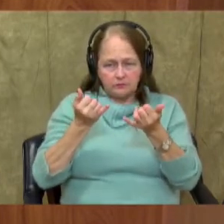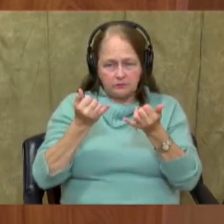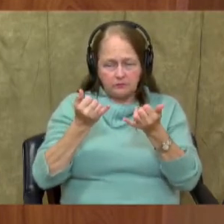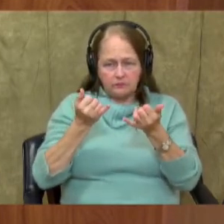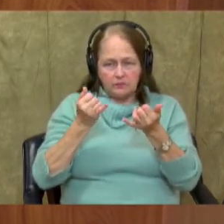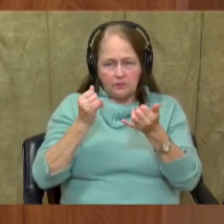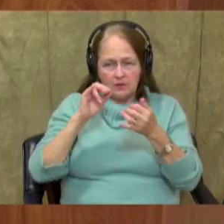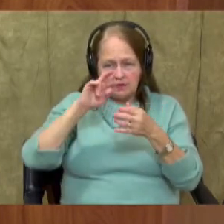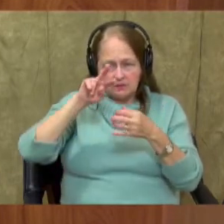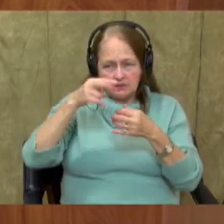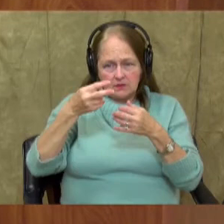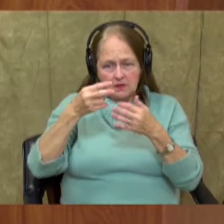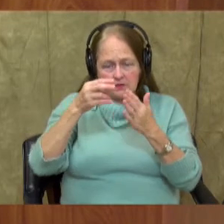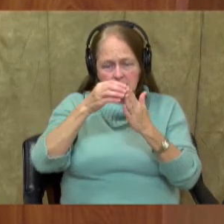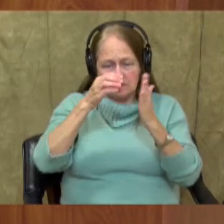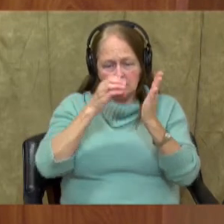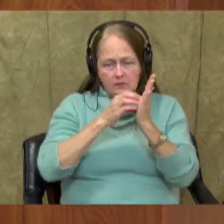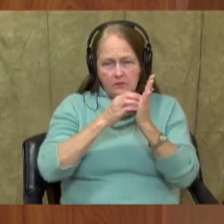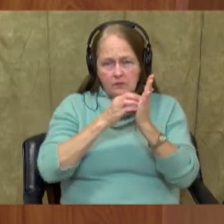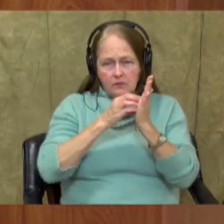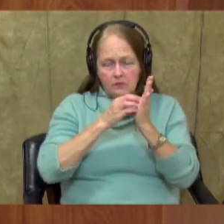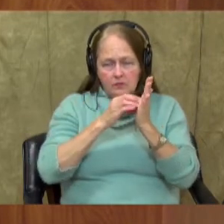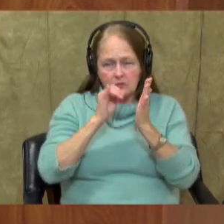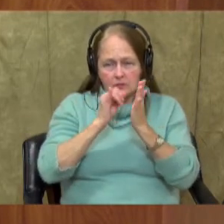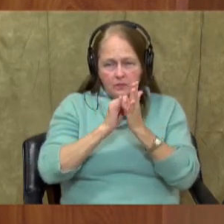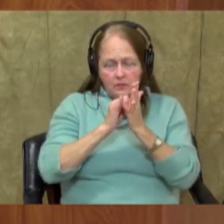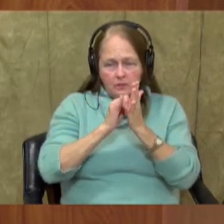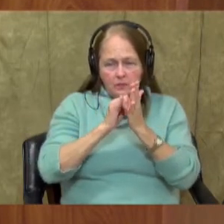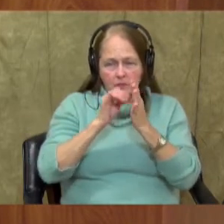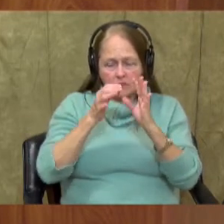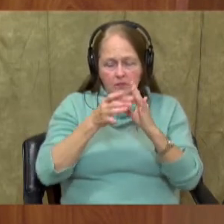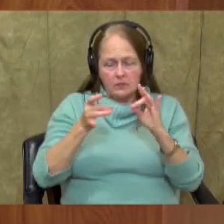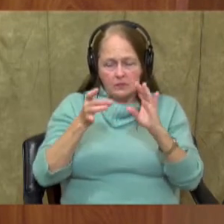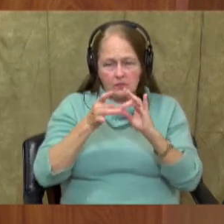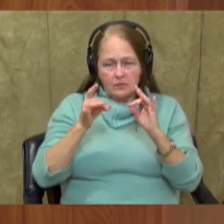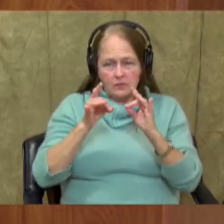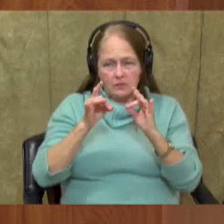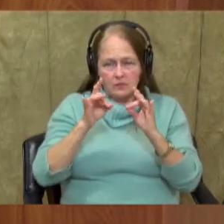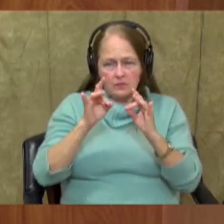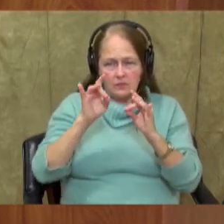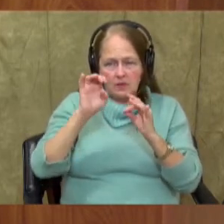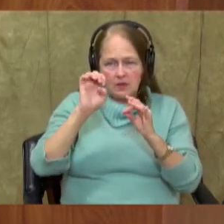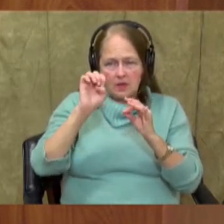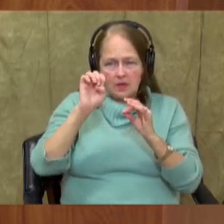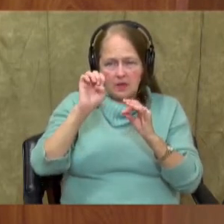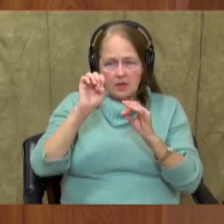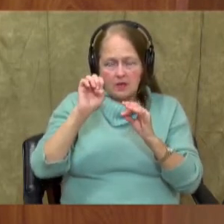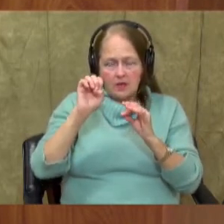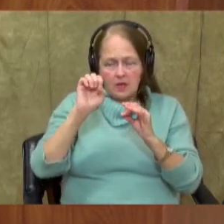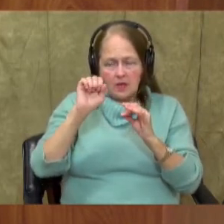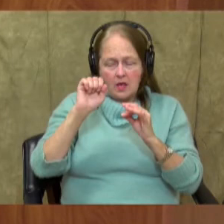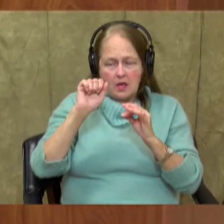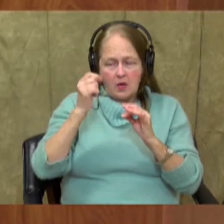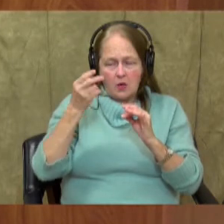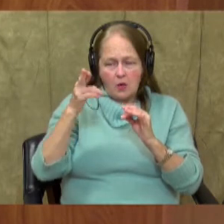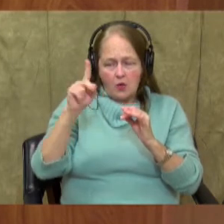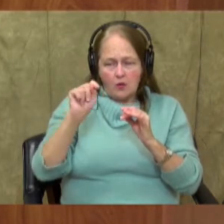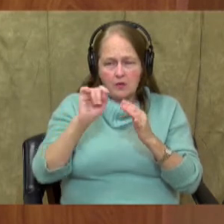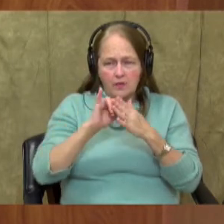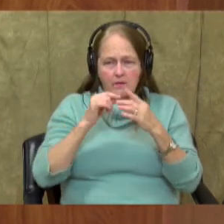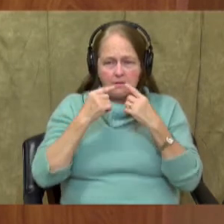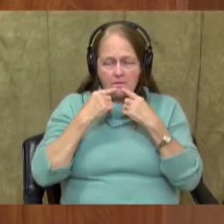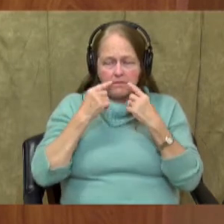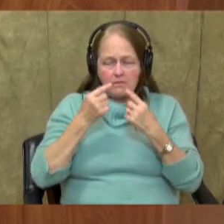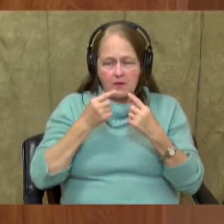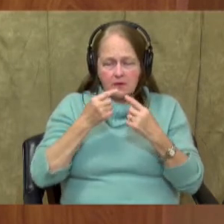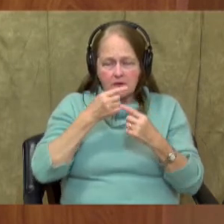at a second excerpt. This one is entitled Earhart on Equality by Brian Vargas. As a famous